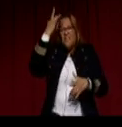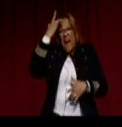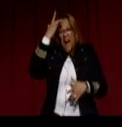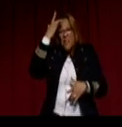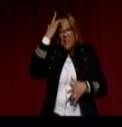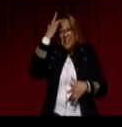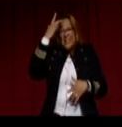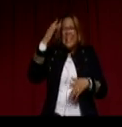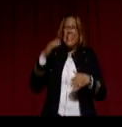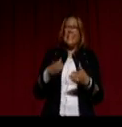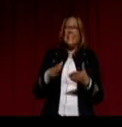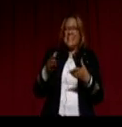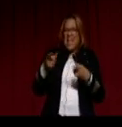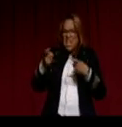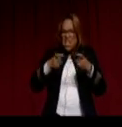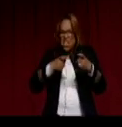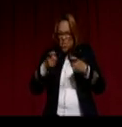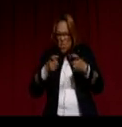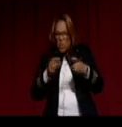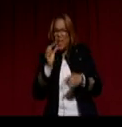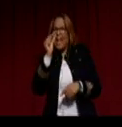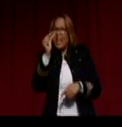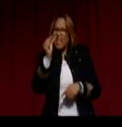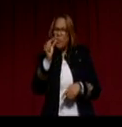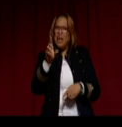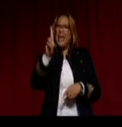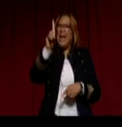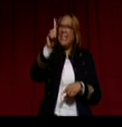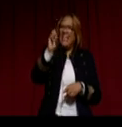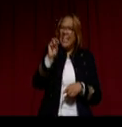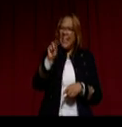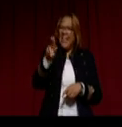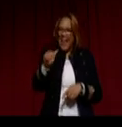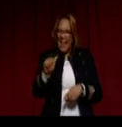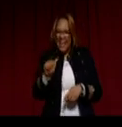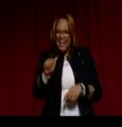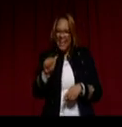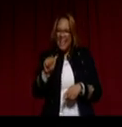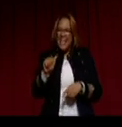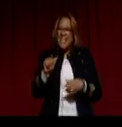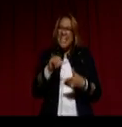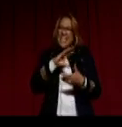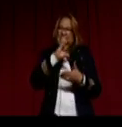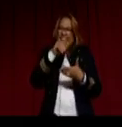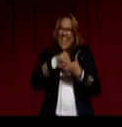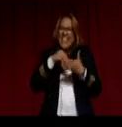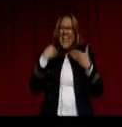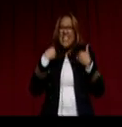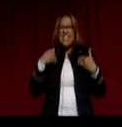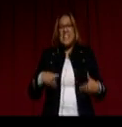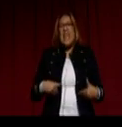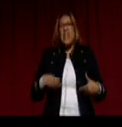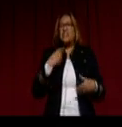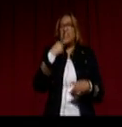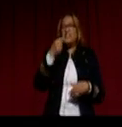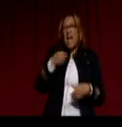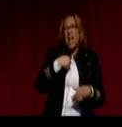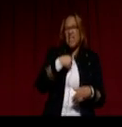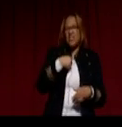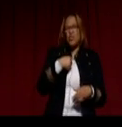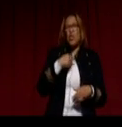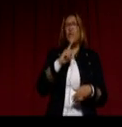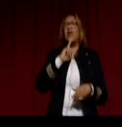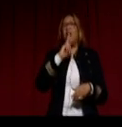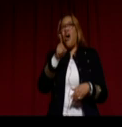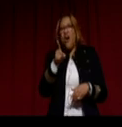It's a little bit of DNA, that stuff in our cells that tells us of what we are and all of that.